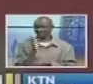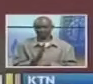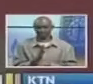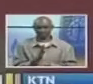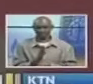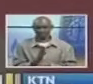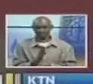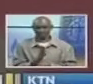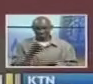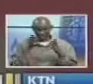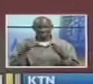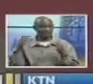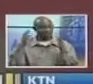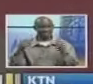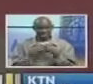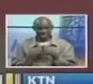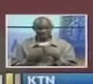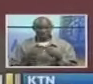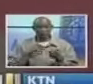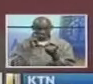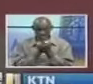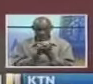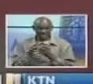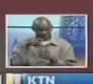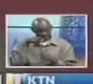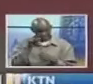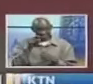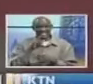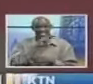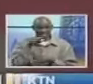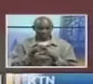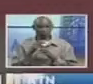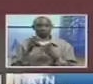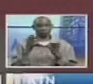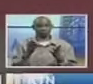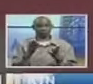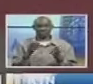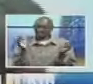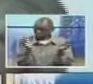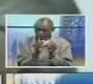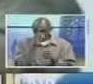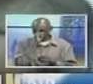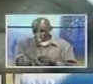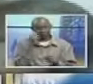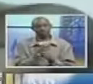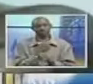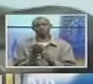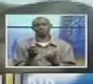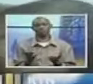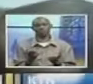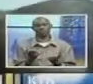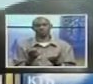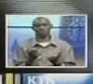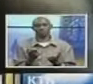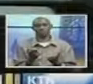realizing the greater challenge of keeping a nation safe with a small police force.